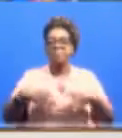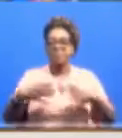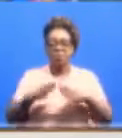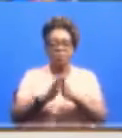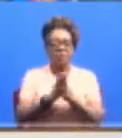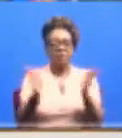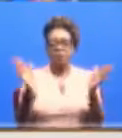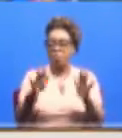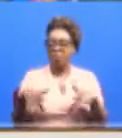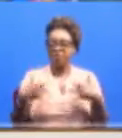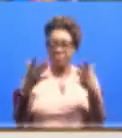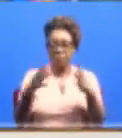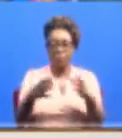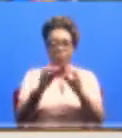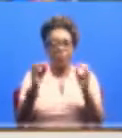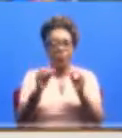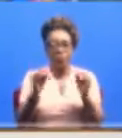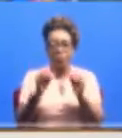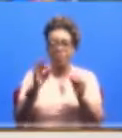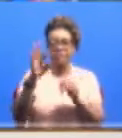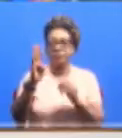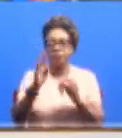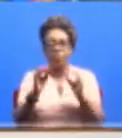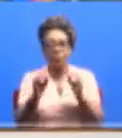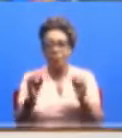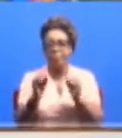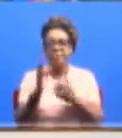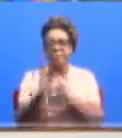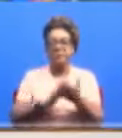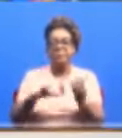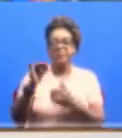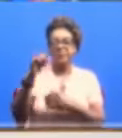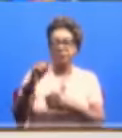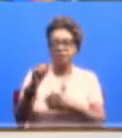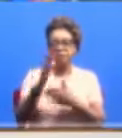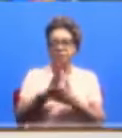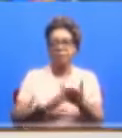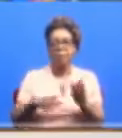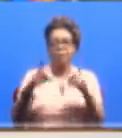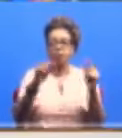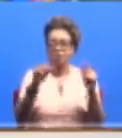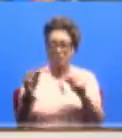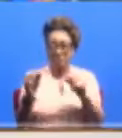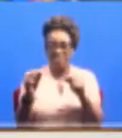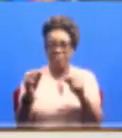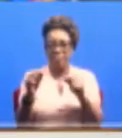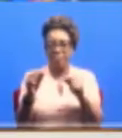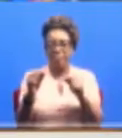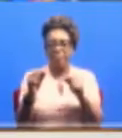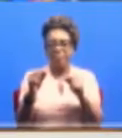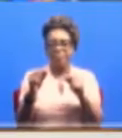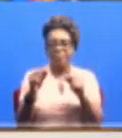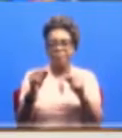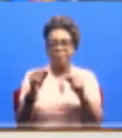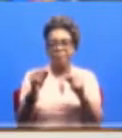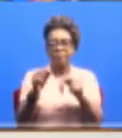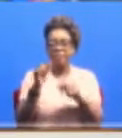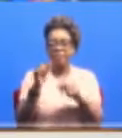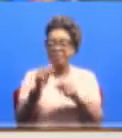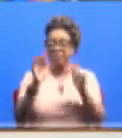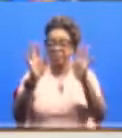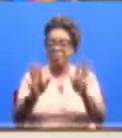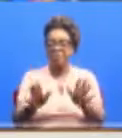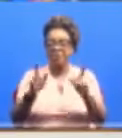groups, people who are not on Facebook, some are just on Instagram, some are on Twitter. And this campaign